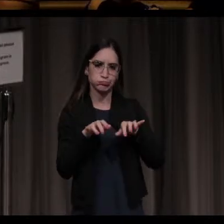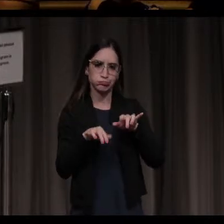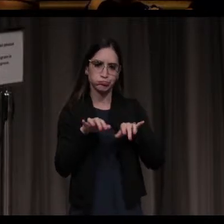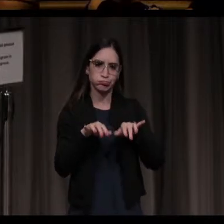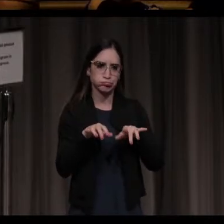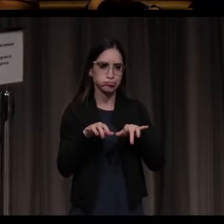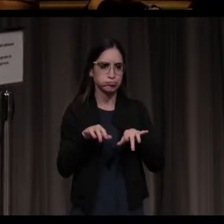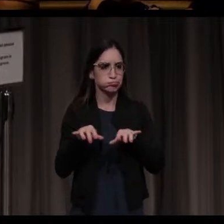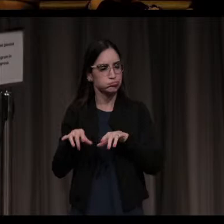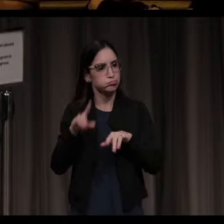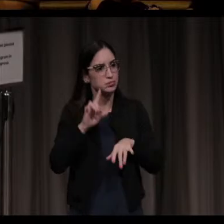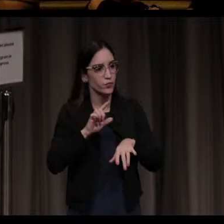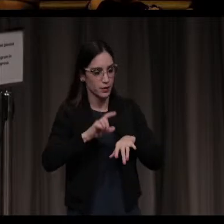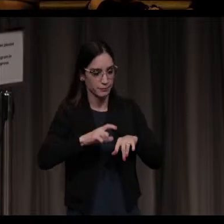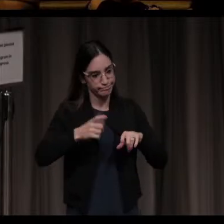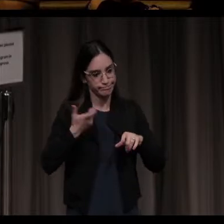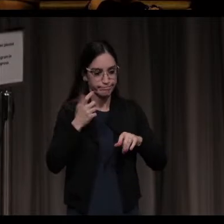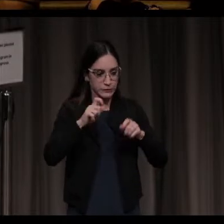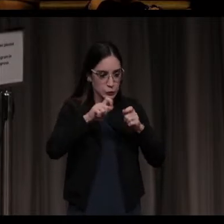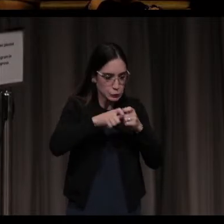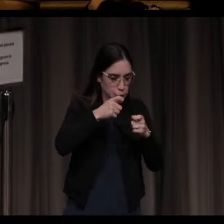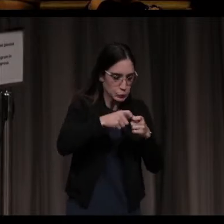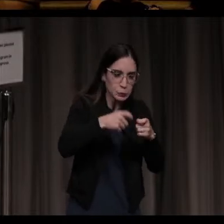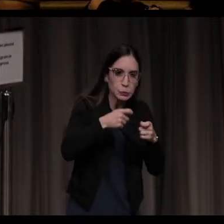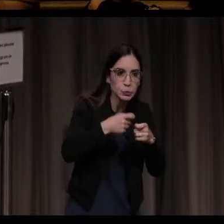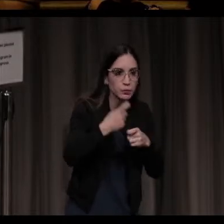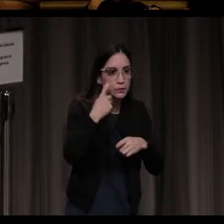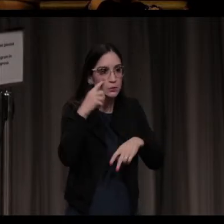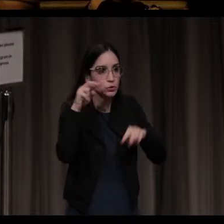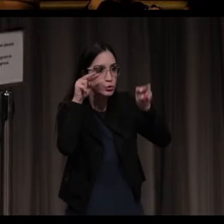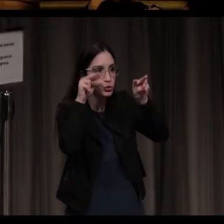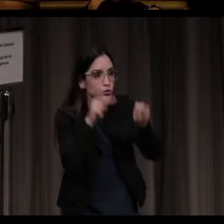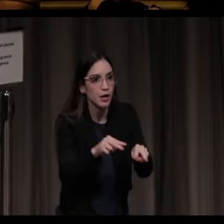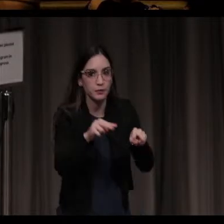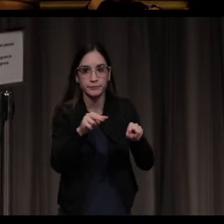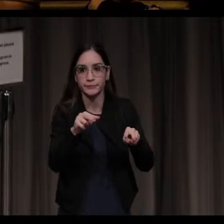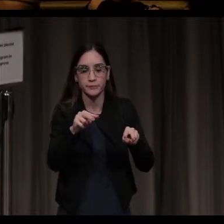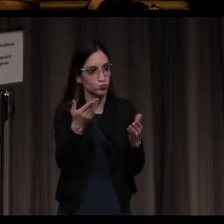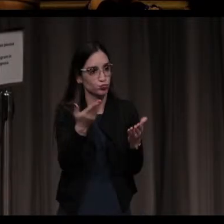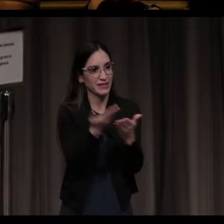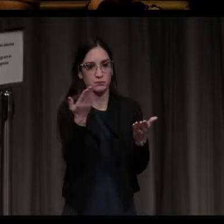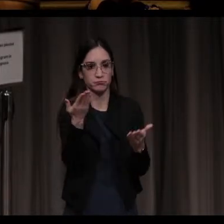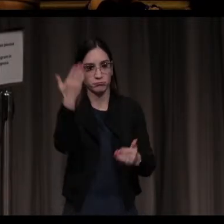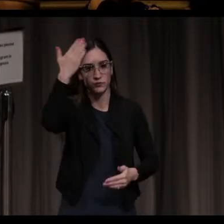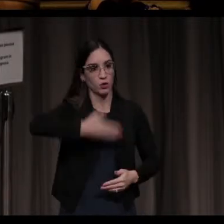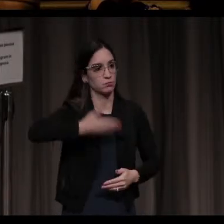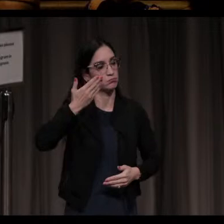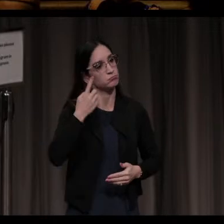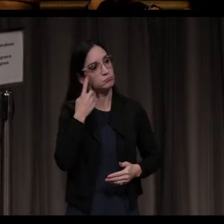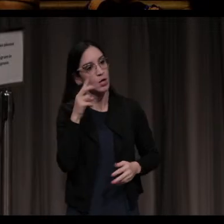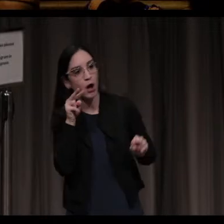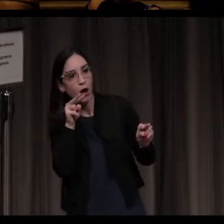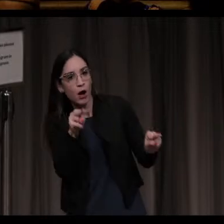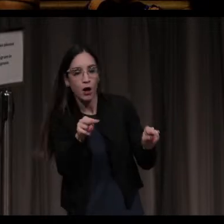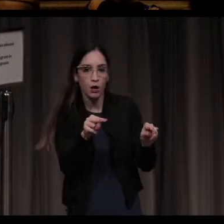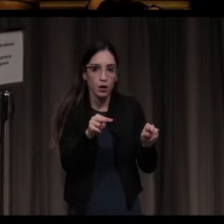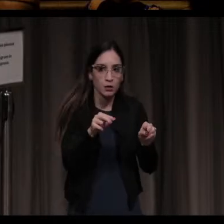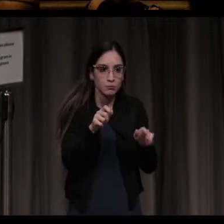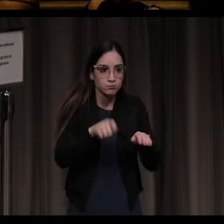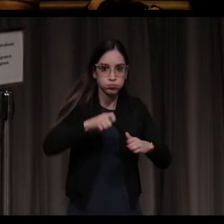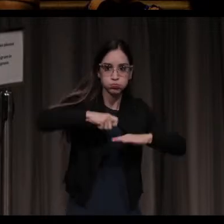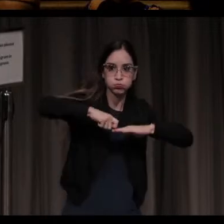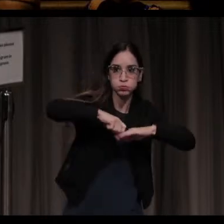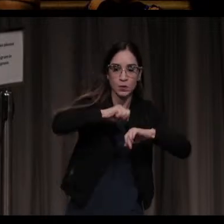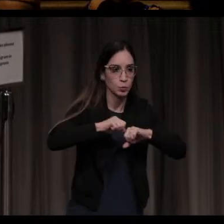island so that she could see across the vastness of the greater Everglades. And that was the inspiration for and the birth of